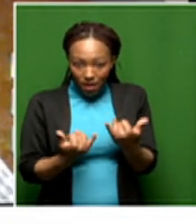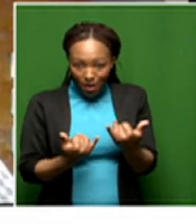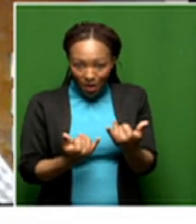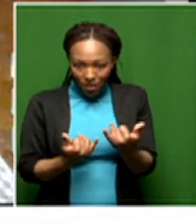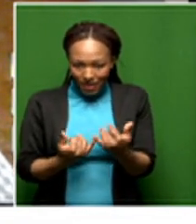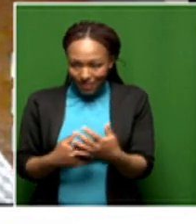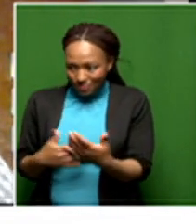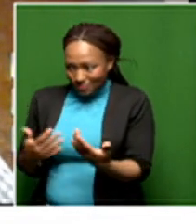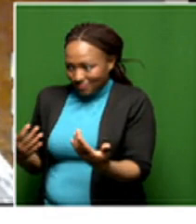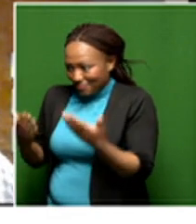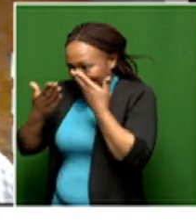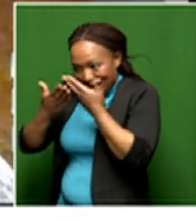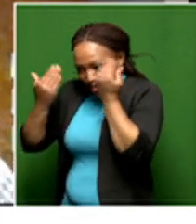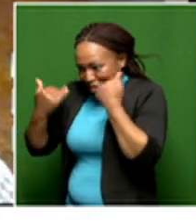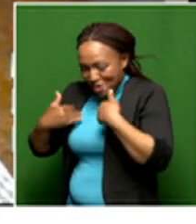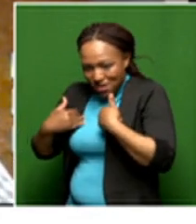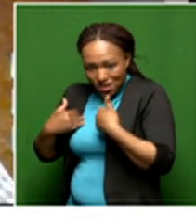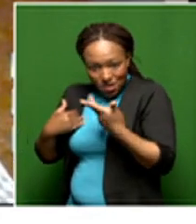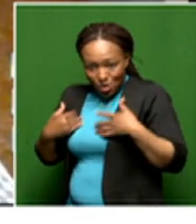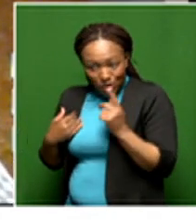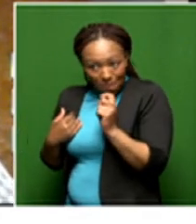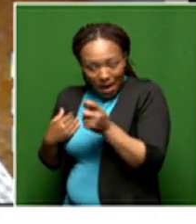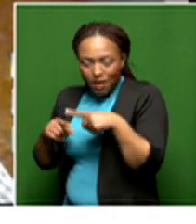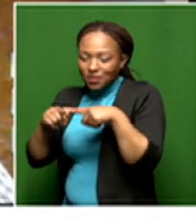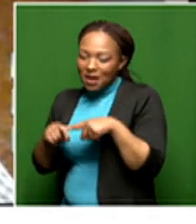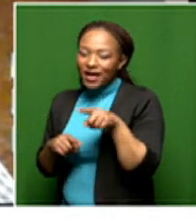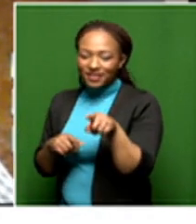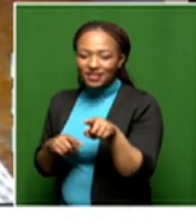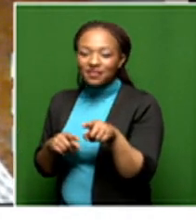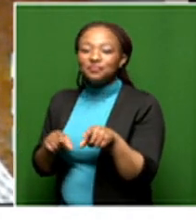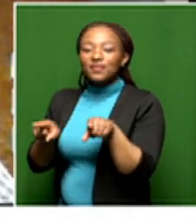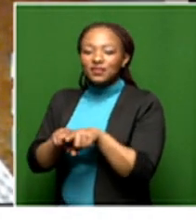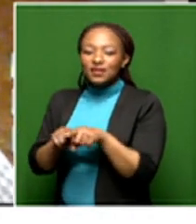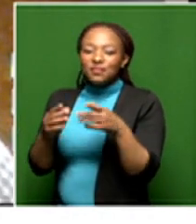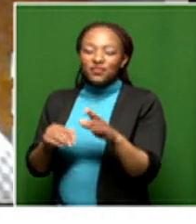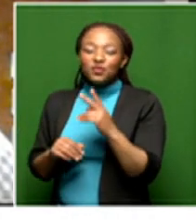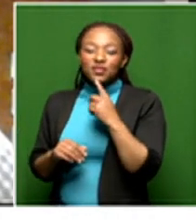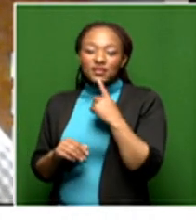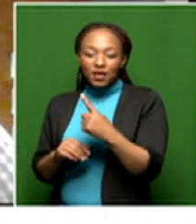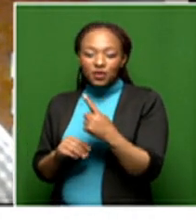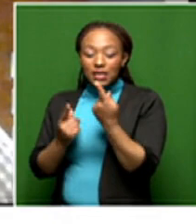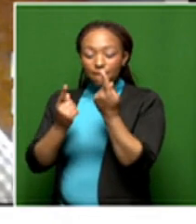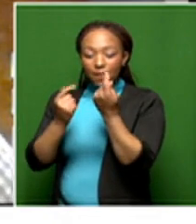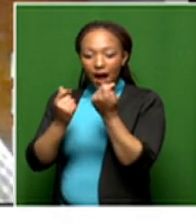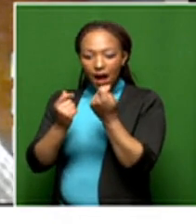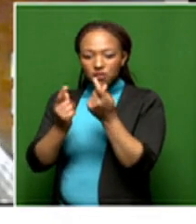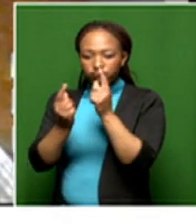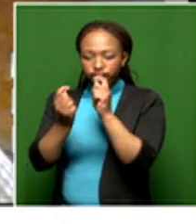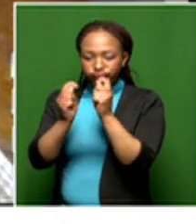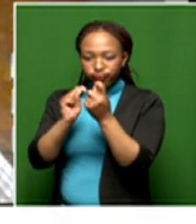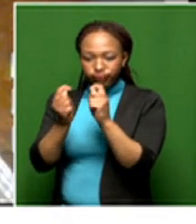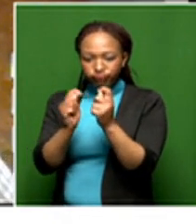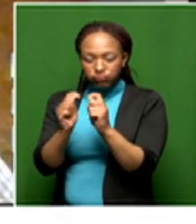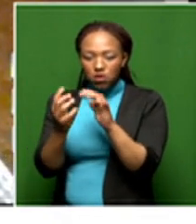I don't know. Depends how much you're willing to pay, I suppose, as well. As I said, the pricing will be recalibrated based